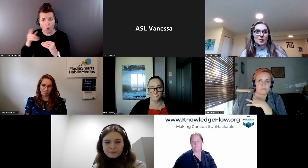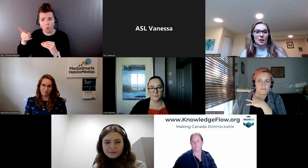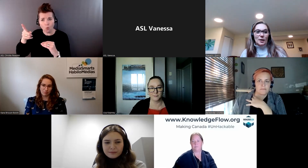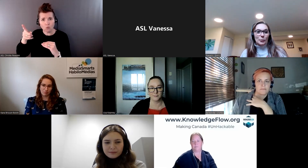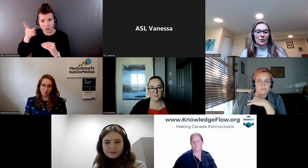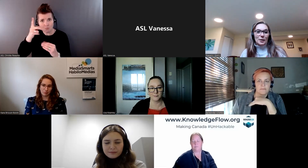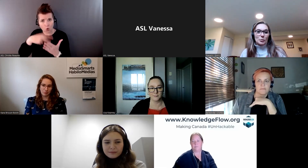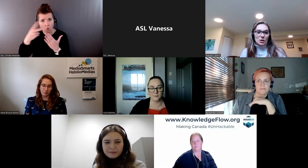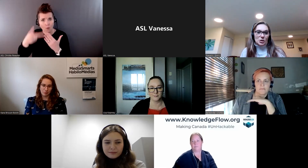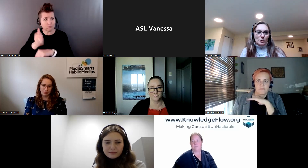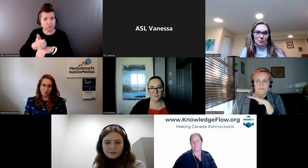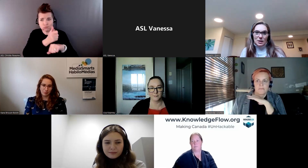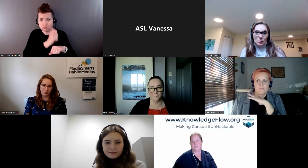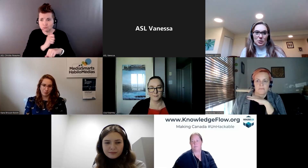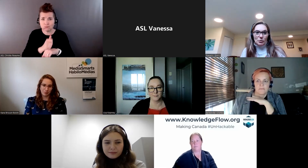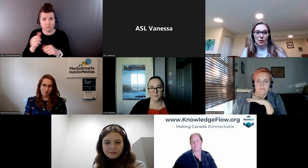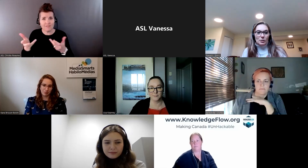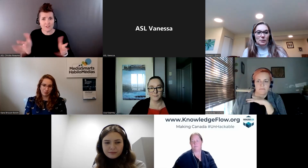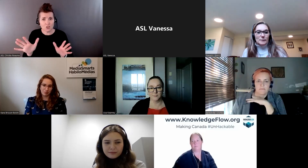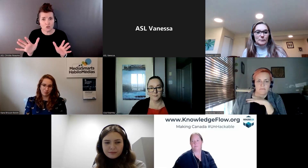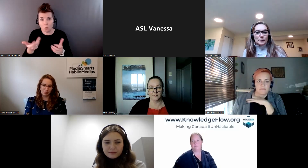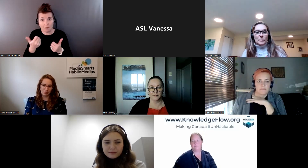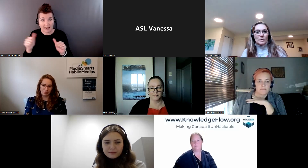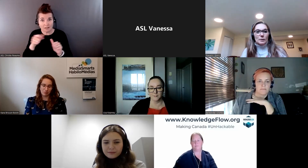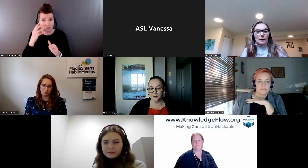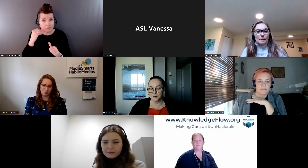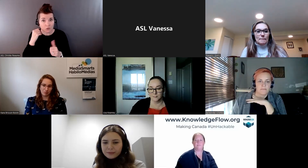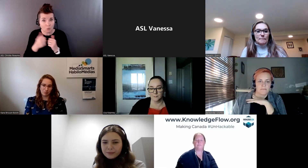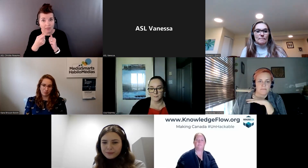experience with that about teaching around cyber security